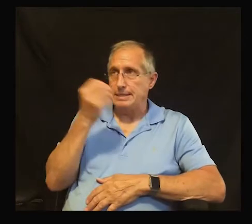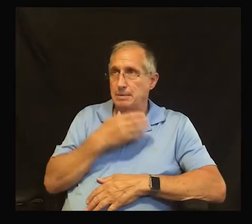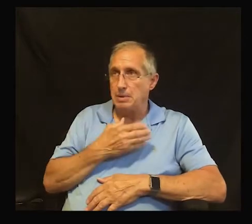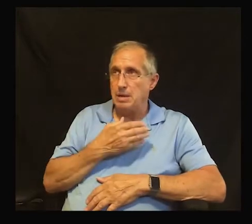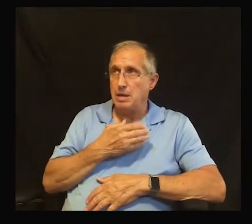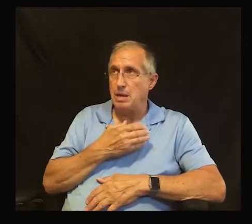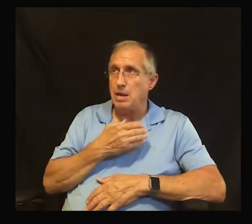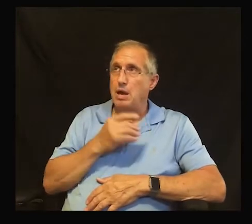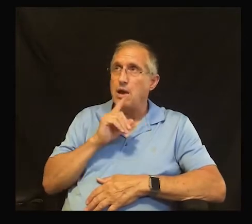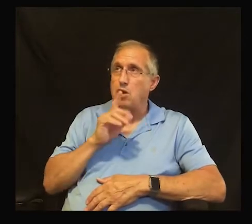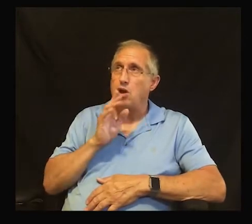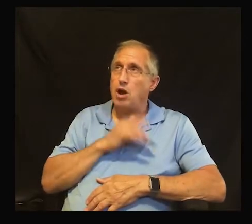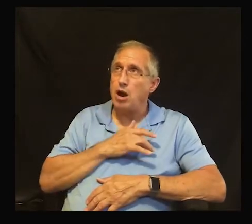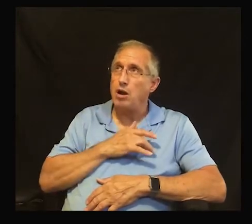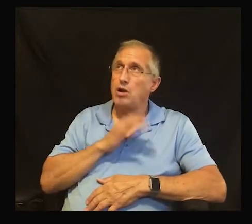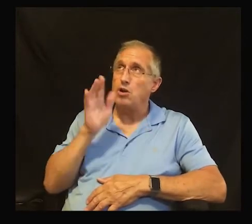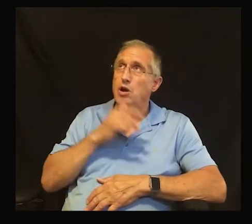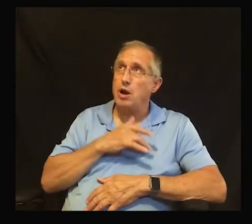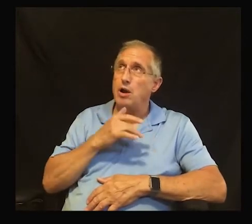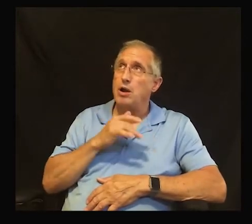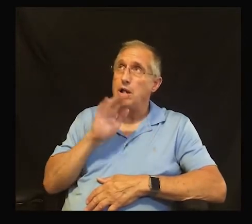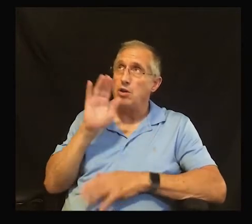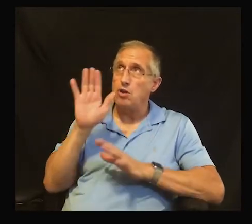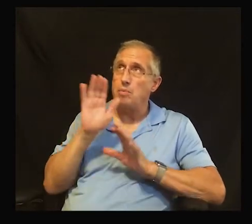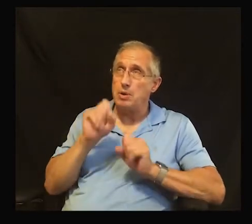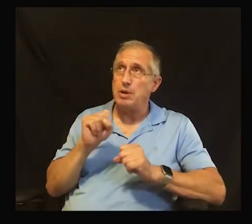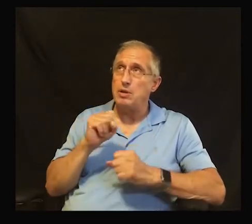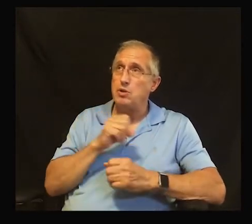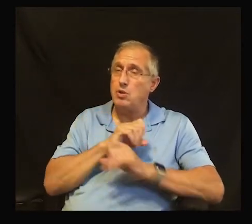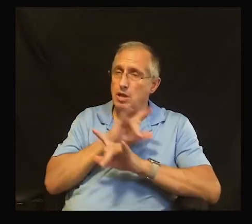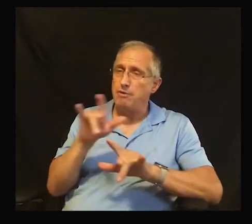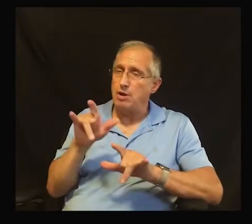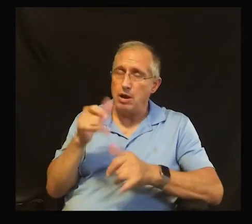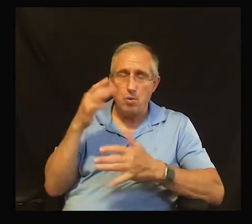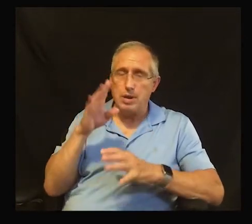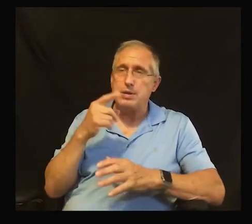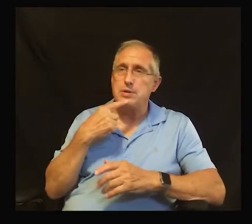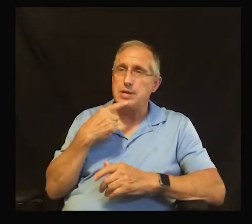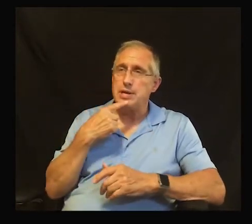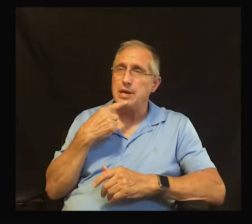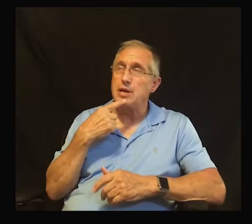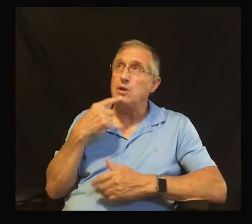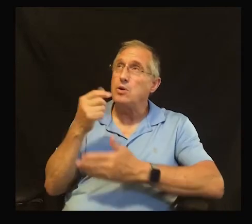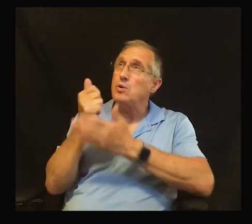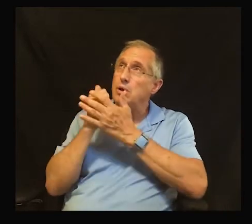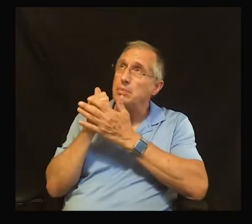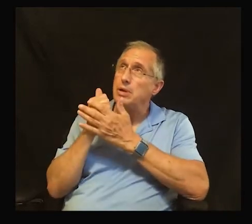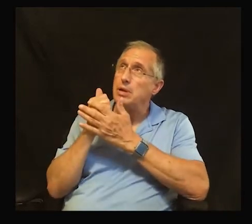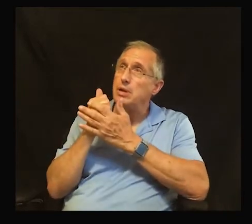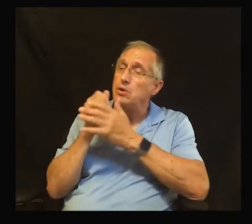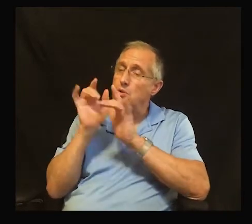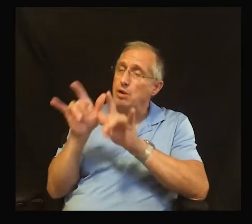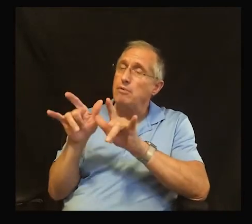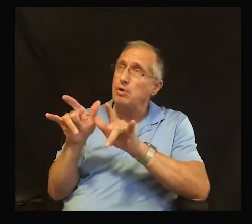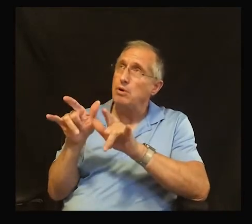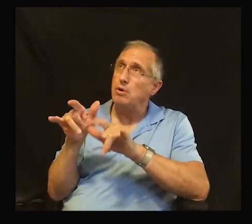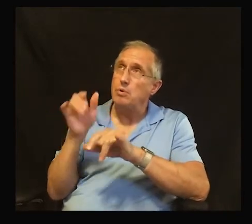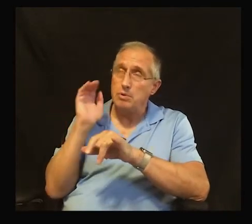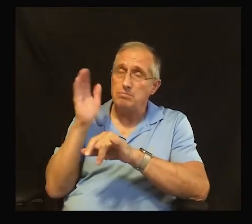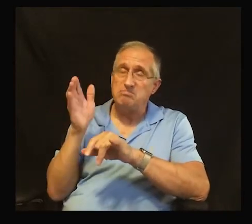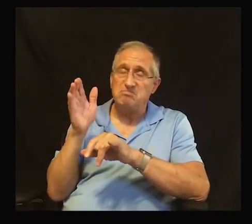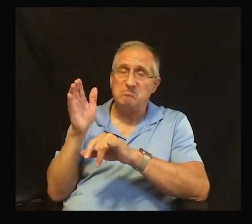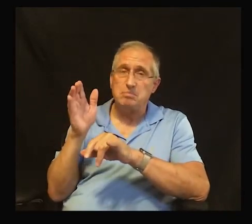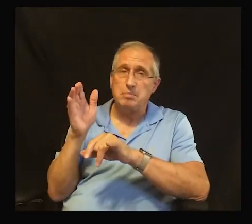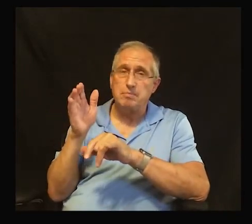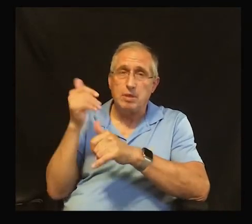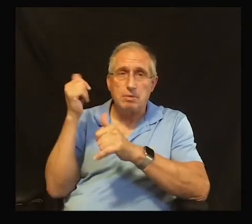you please give me your heart and your ability to love her? I don't know what to say. Would you just help me to love